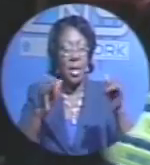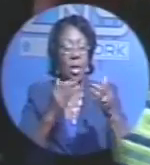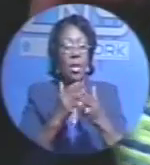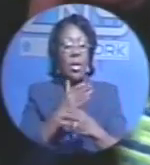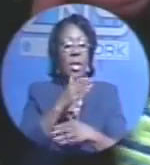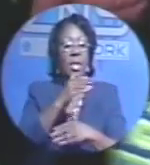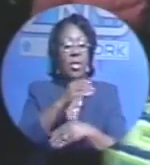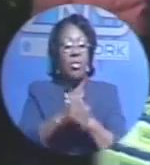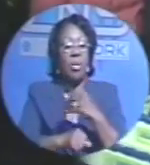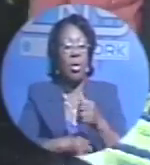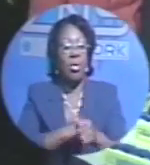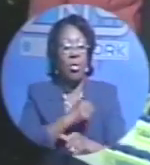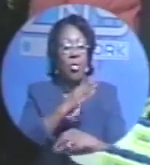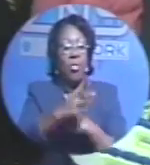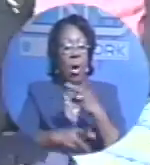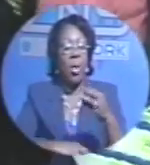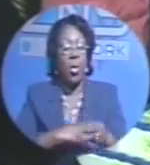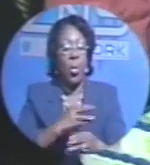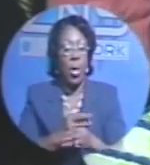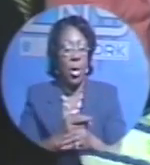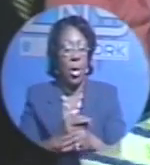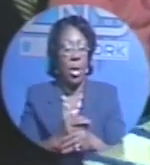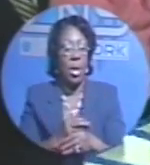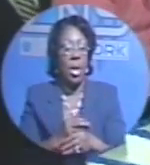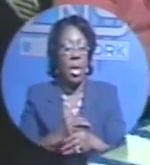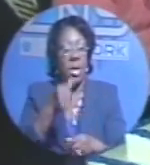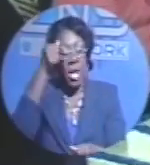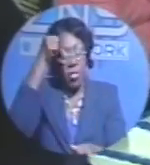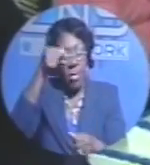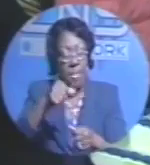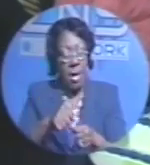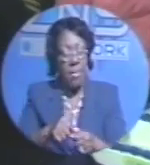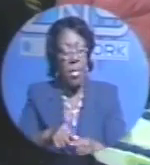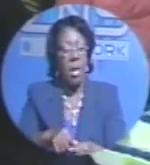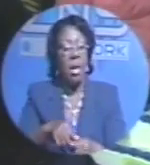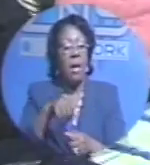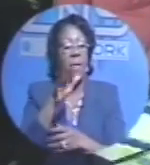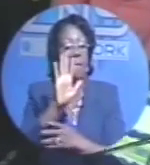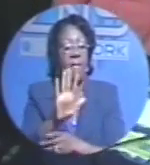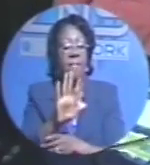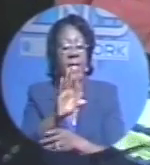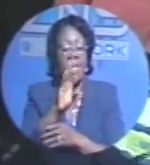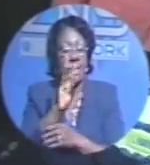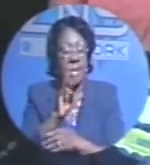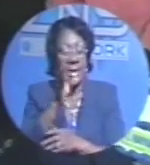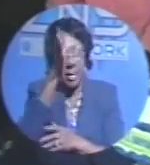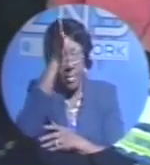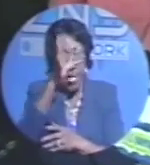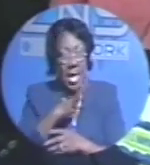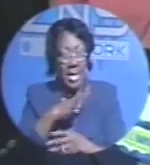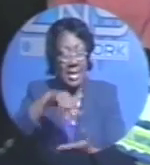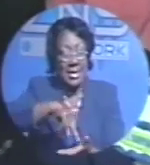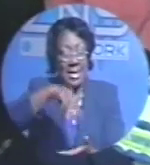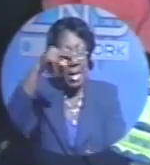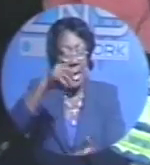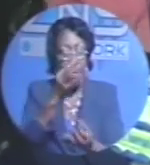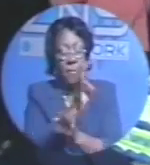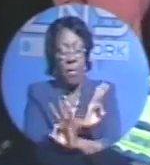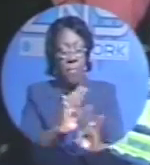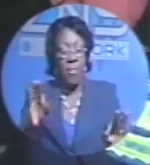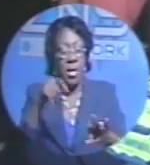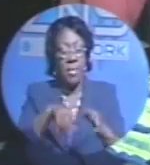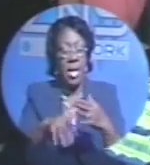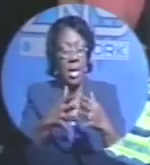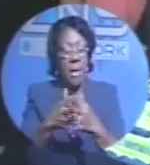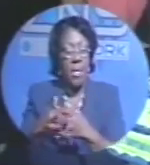of July and commemorate the historic day when 56 men dared to stand up for freedom, officially declaring the U.S. a